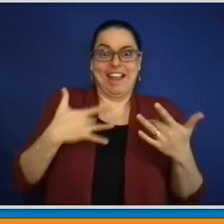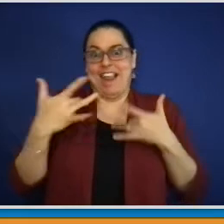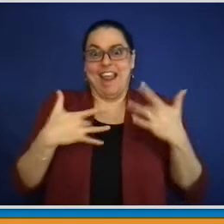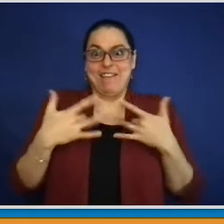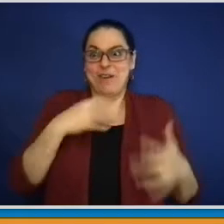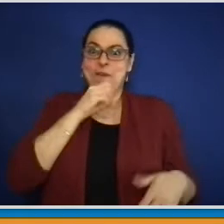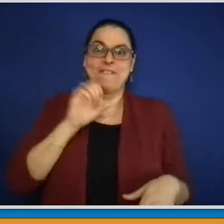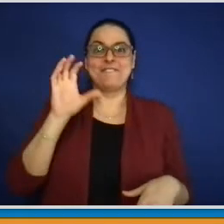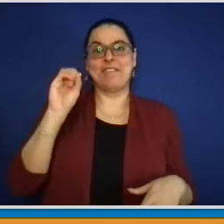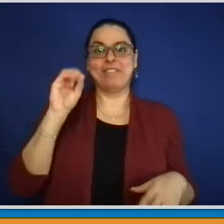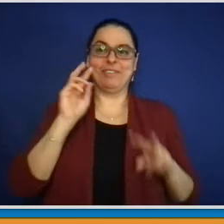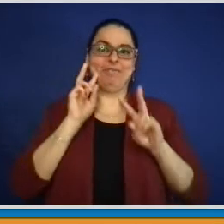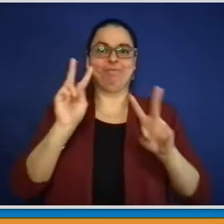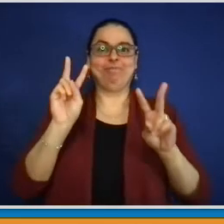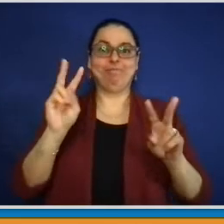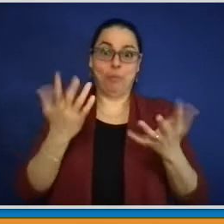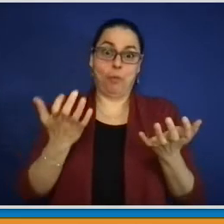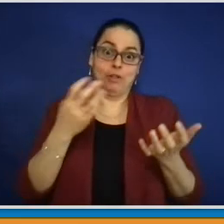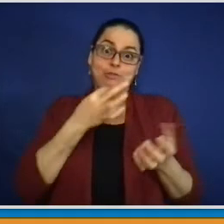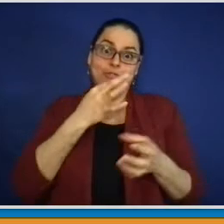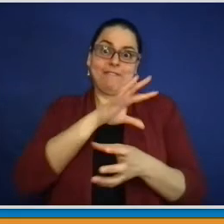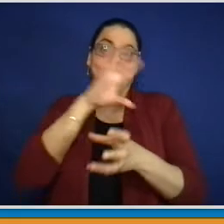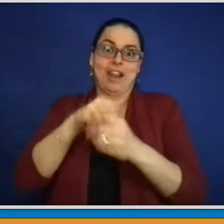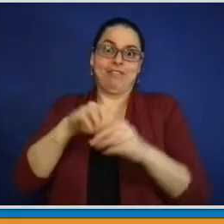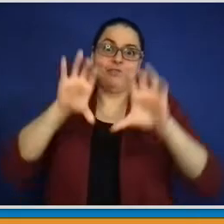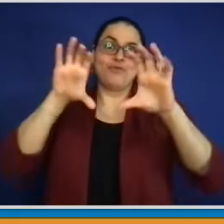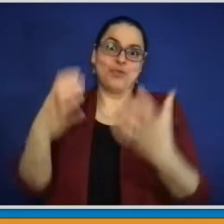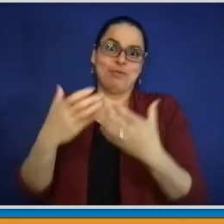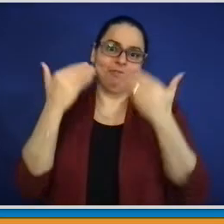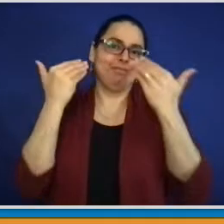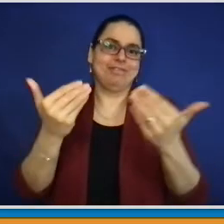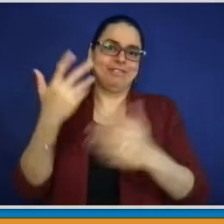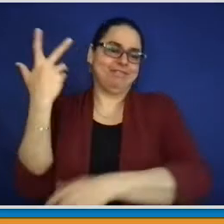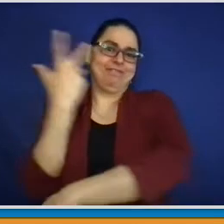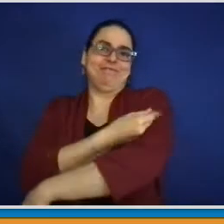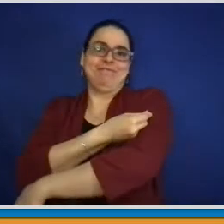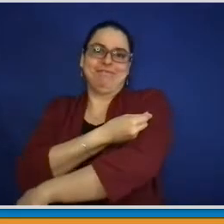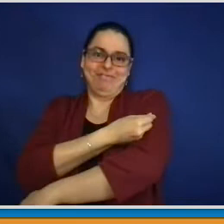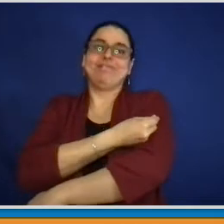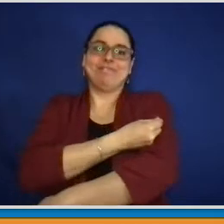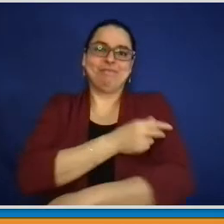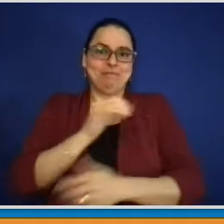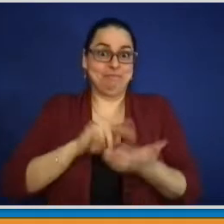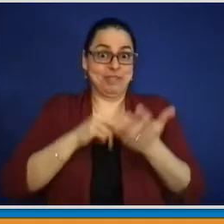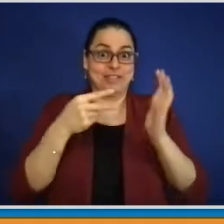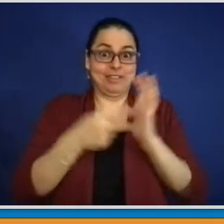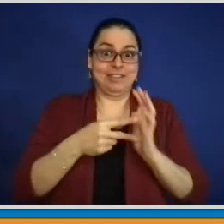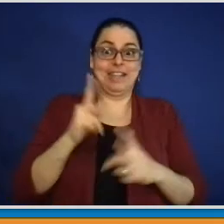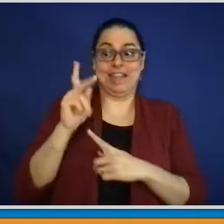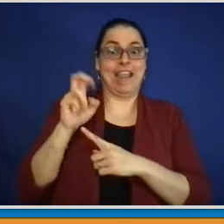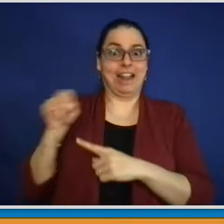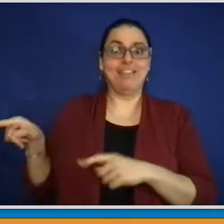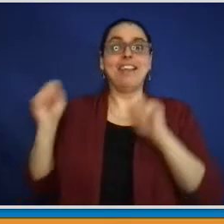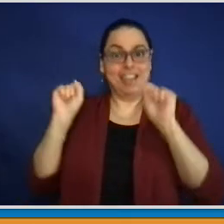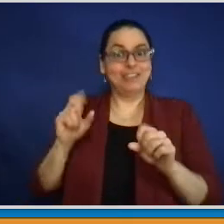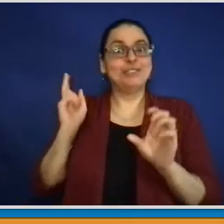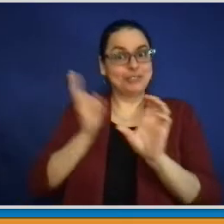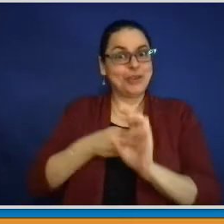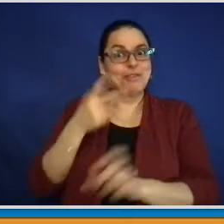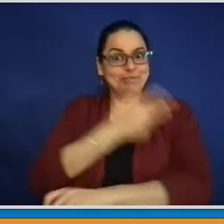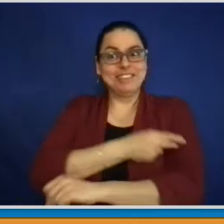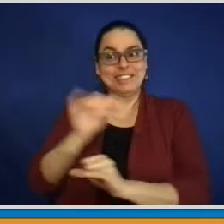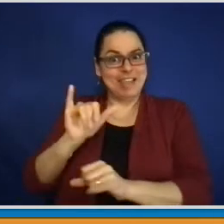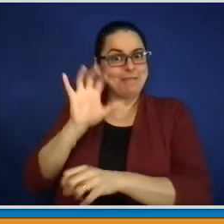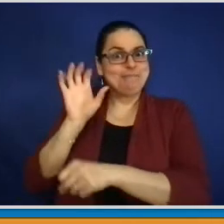of people in to get vaccines. That makes Ken Jenkins eligible now. But most importantly, what's critical here is that we